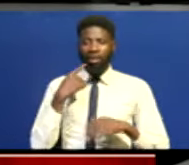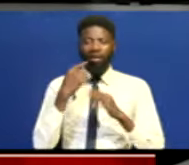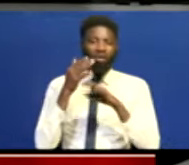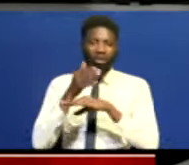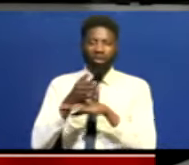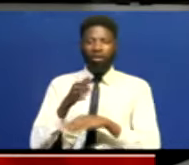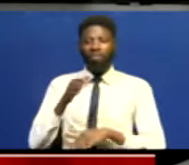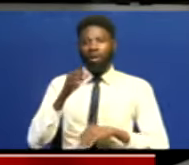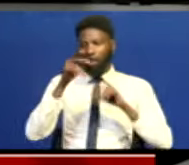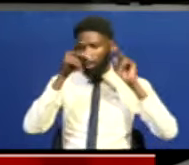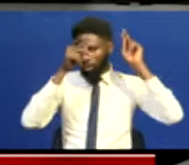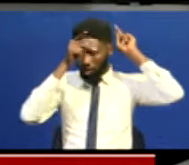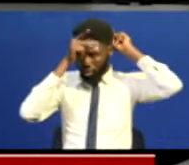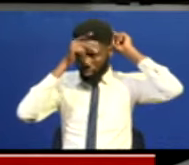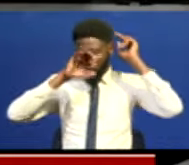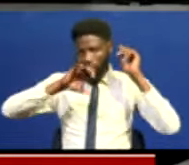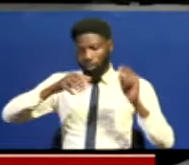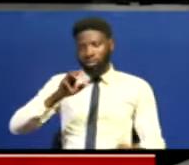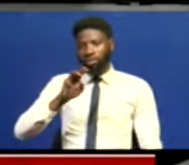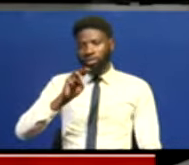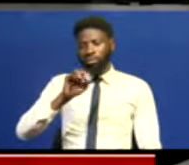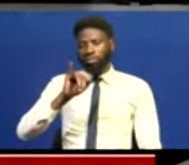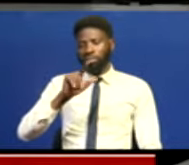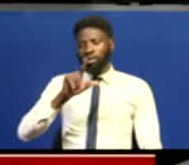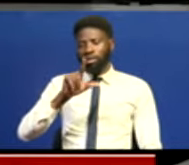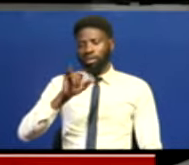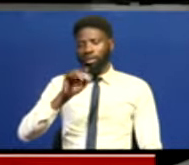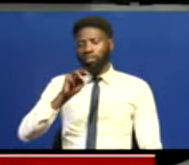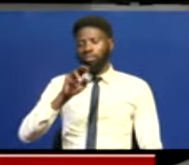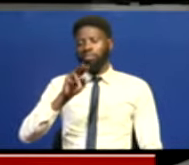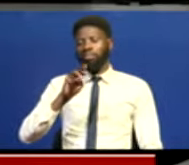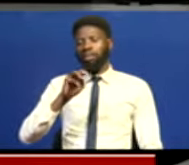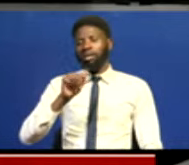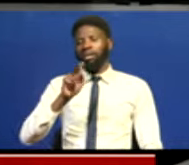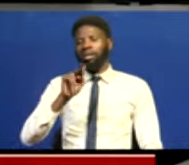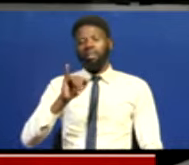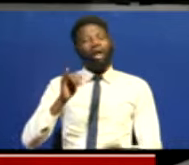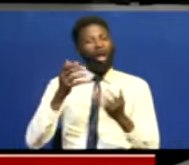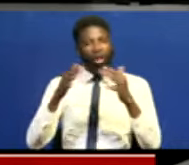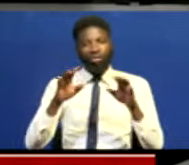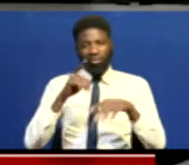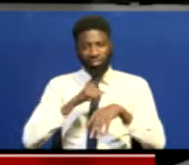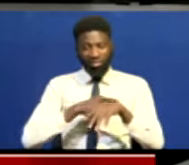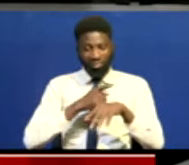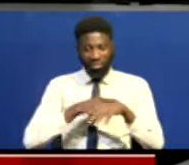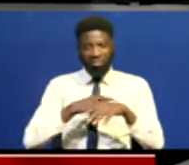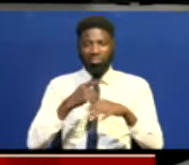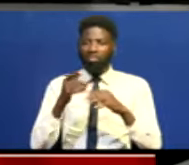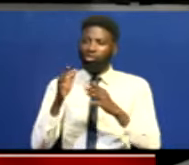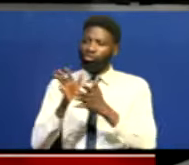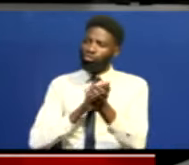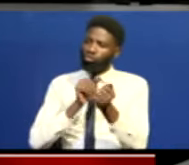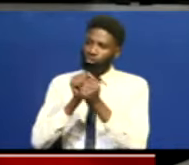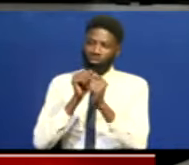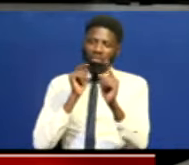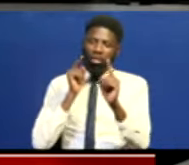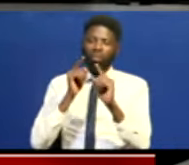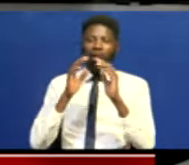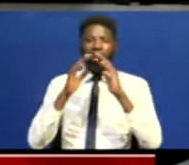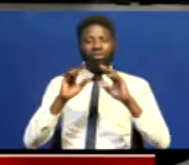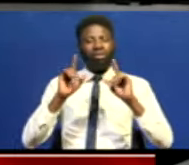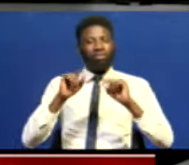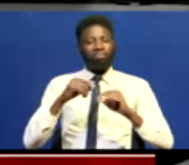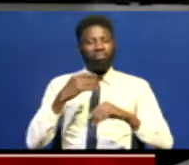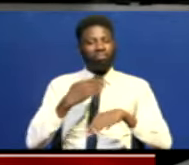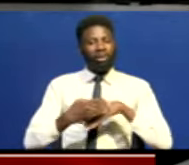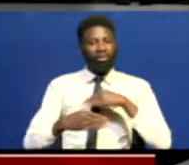County are counting losses following demolitions to pave way for the affordable housing initiative. This and more